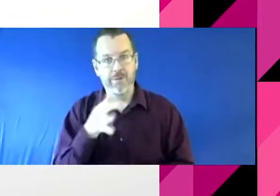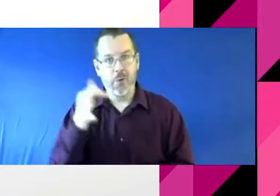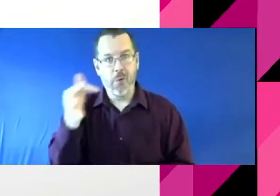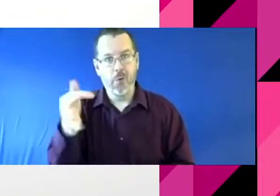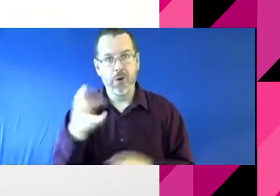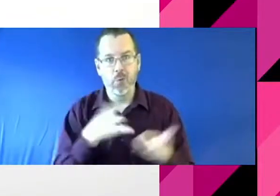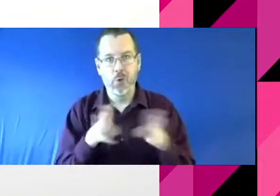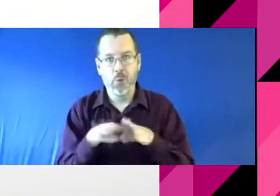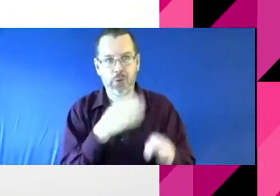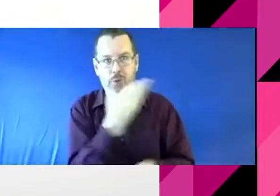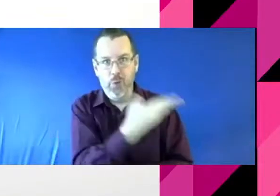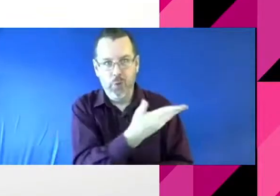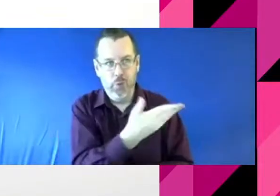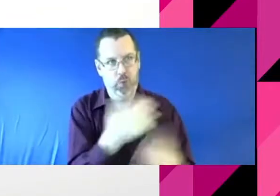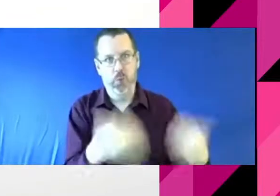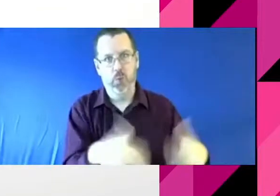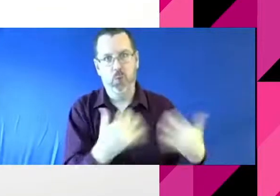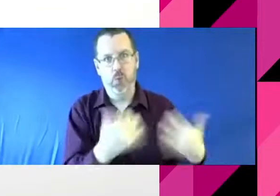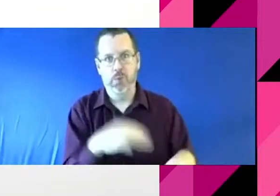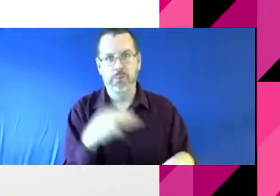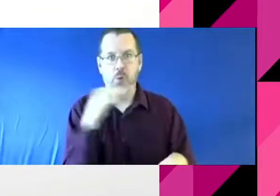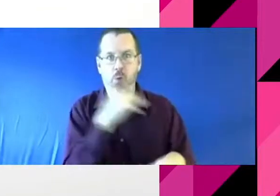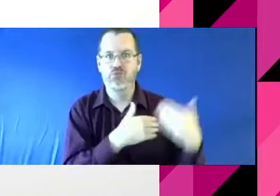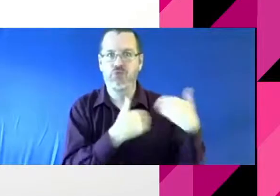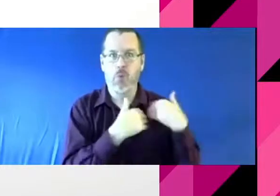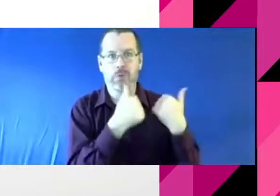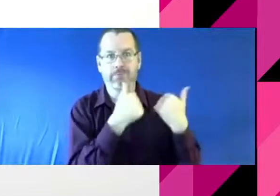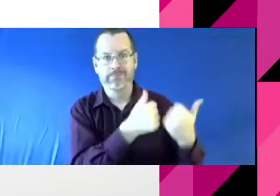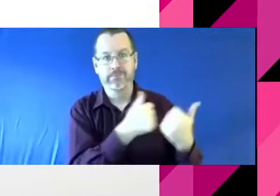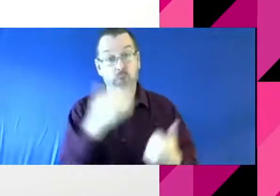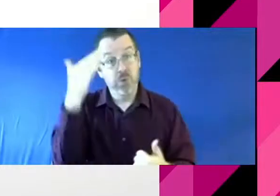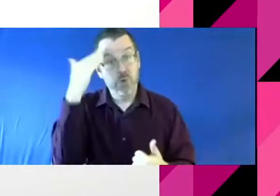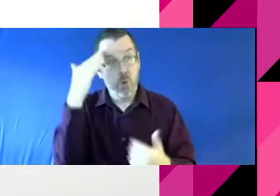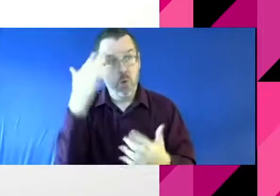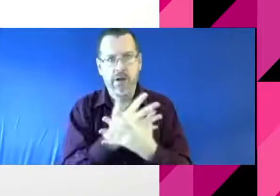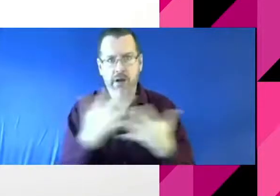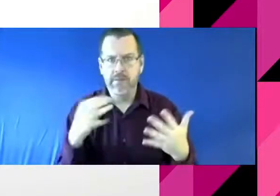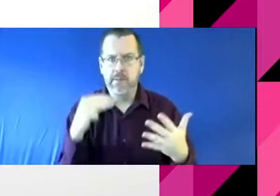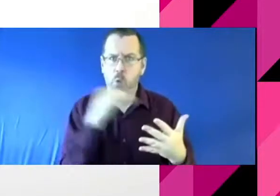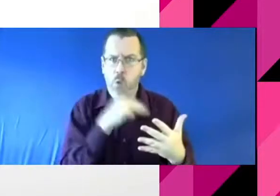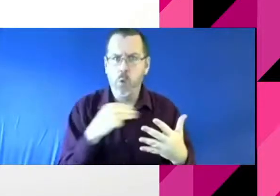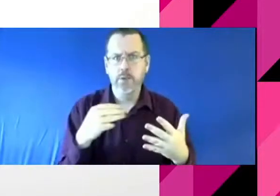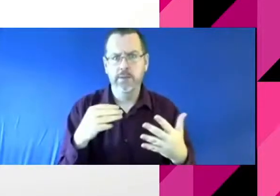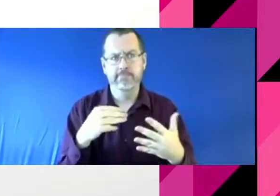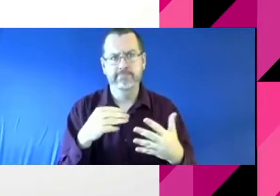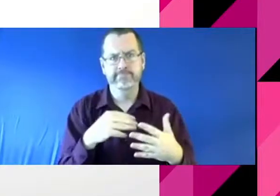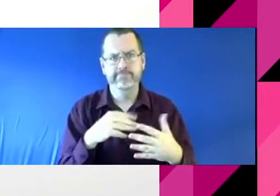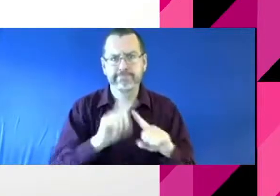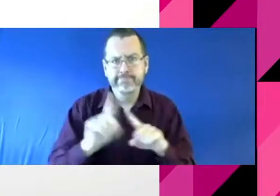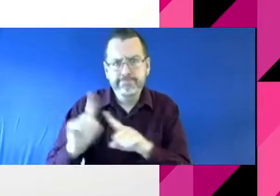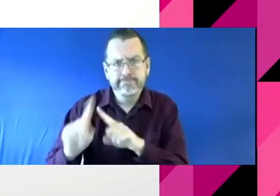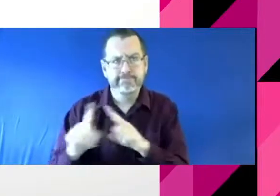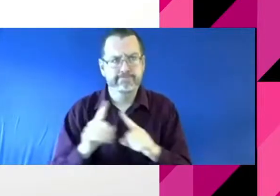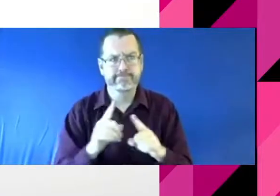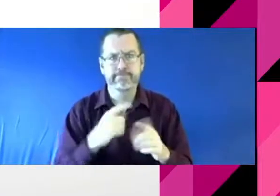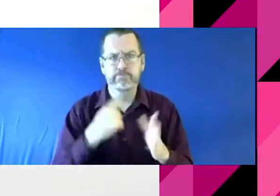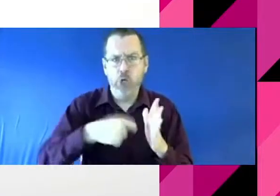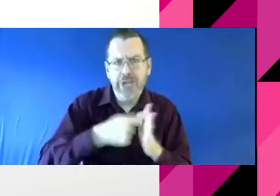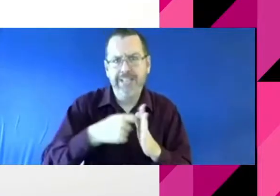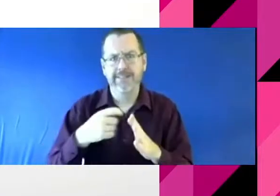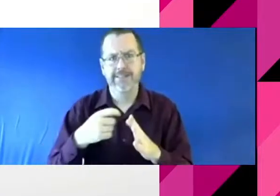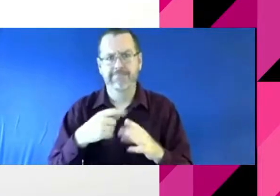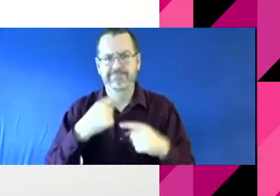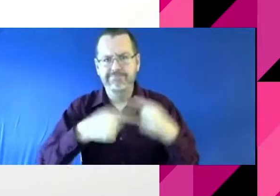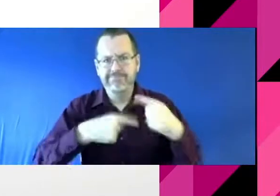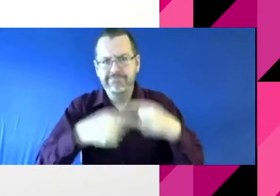your important role, and we're aware of a number of significant initiatives ongoing in your department, which are relevant to